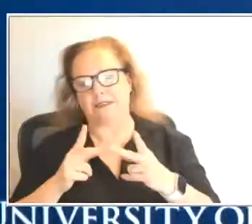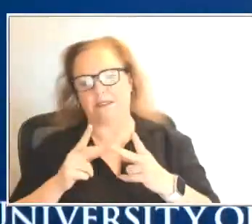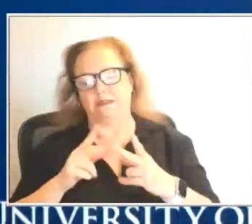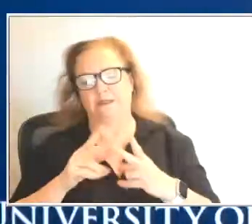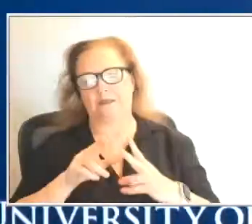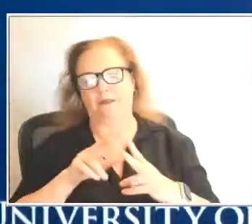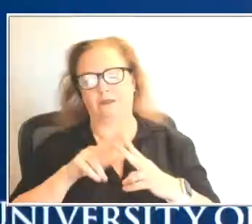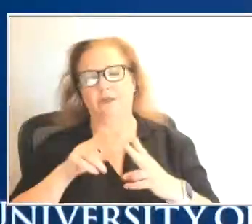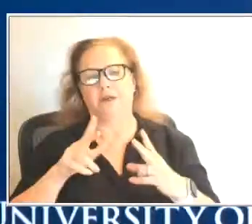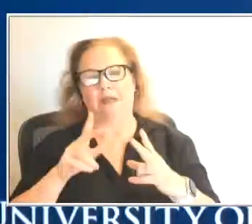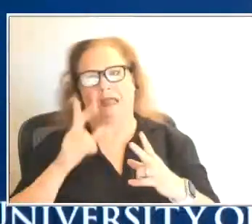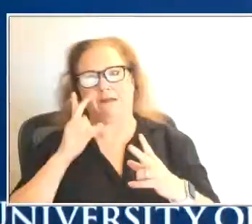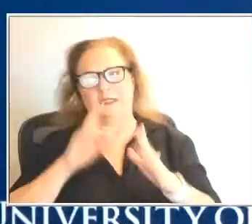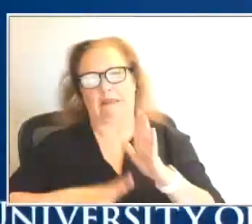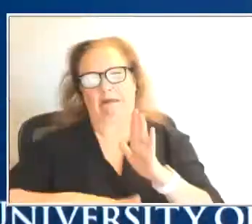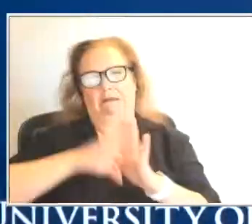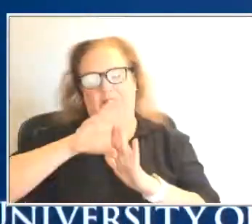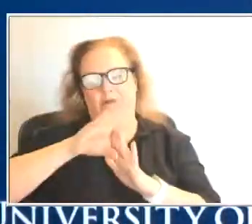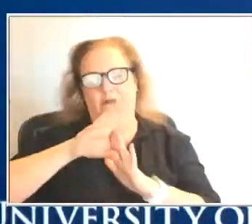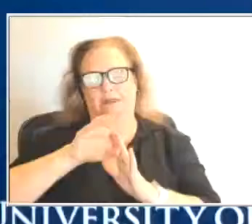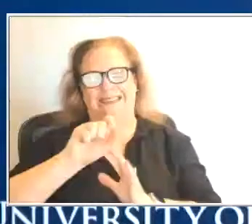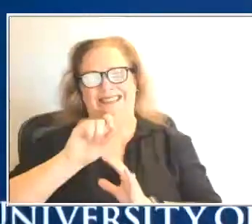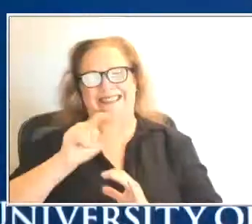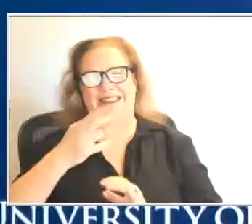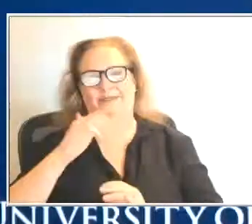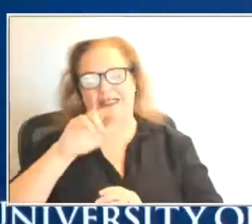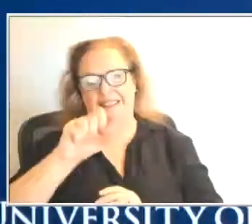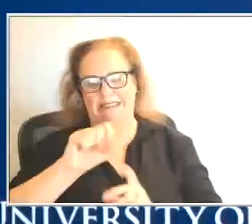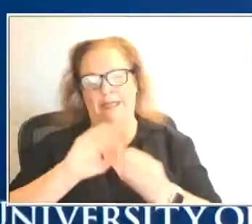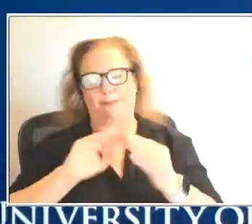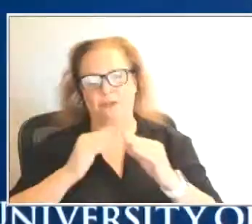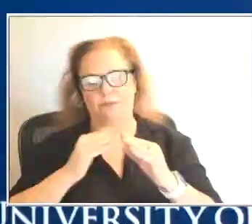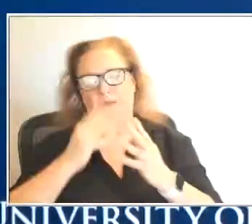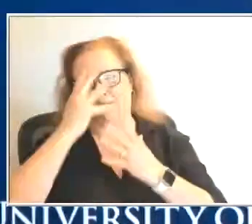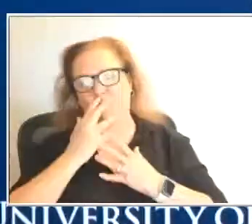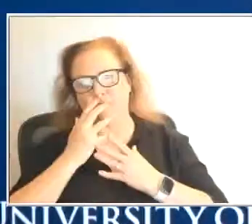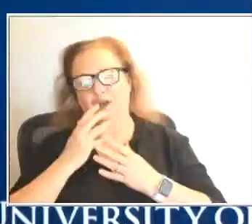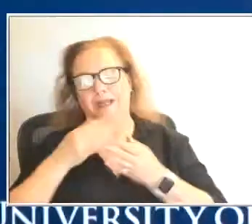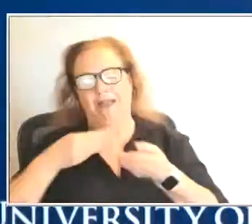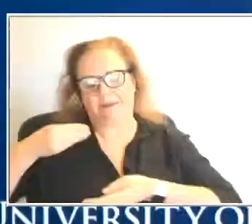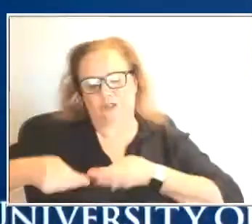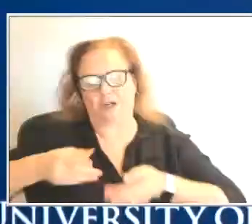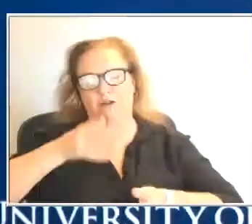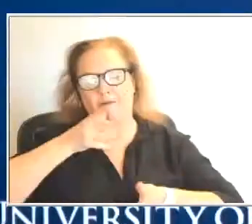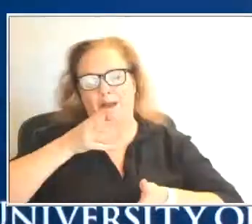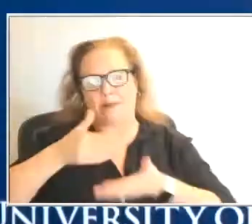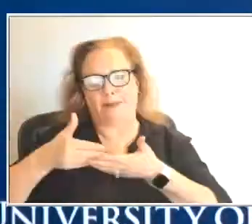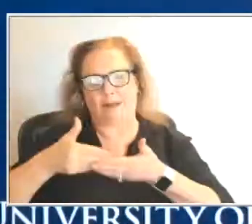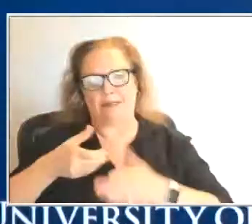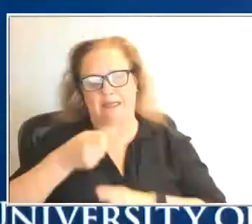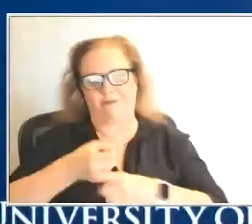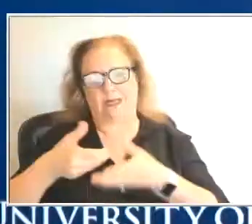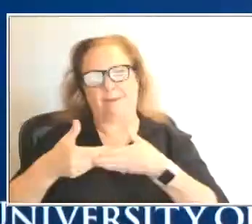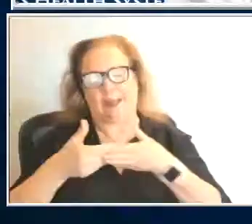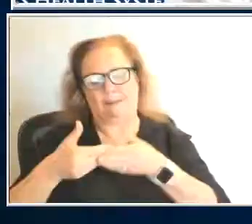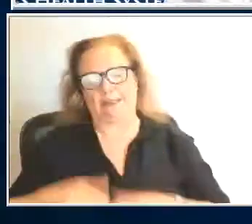well that have seen rises in syphilis cases, but also, unfortunately, congenital syphilis cases, which can affect baby in many different ways. So